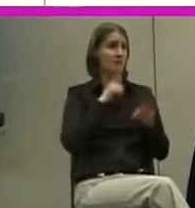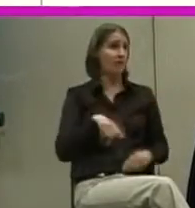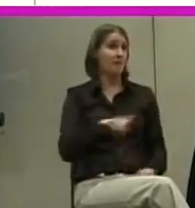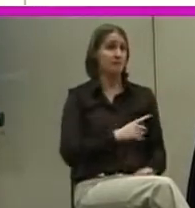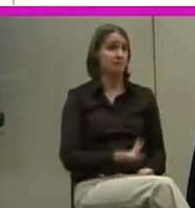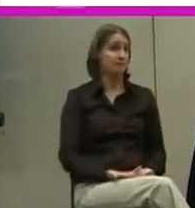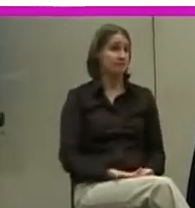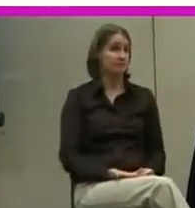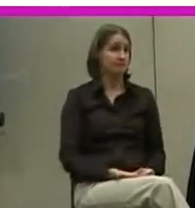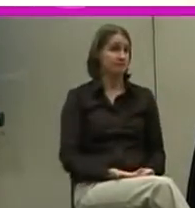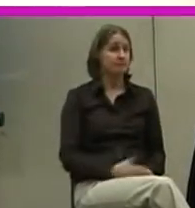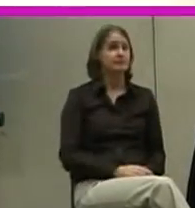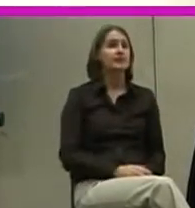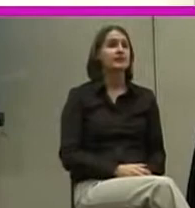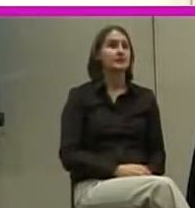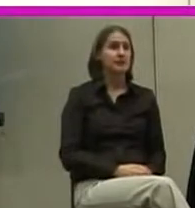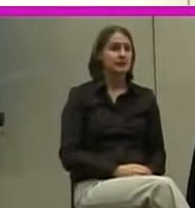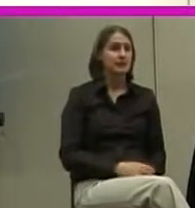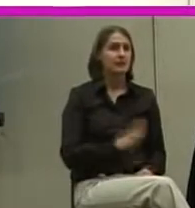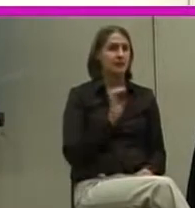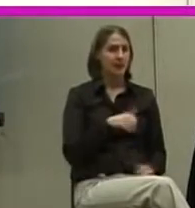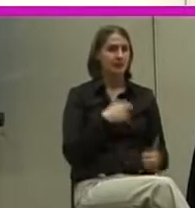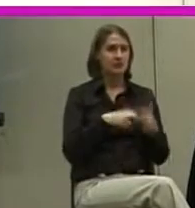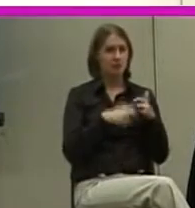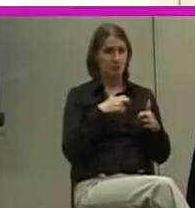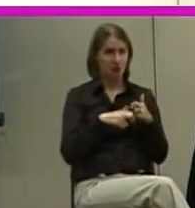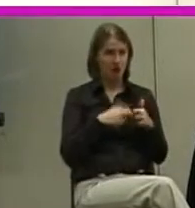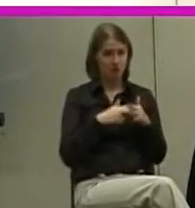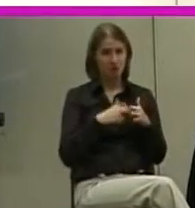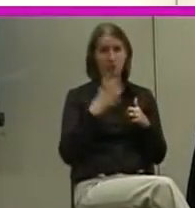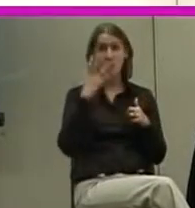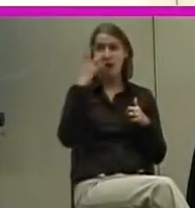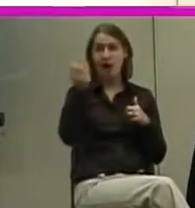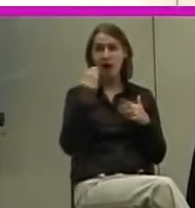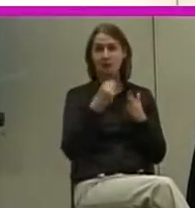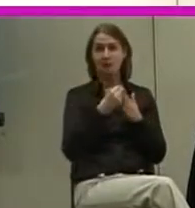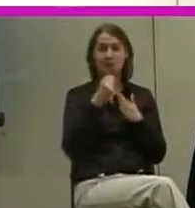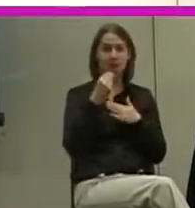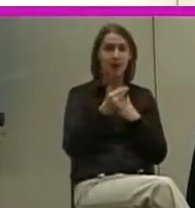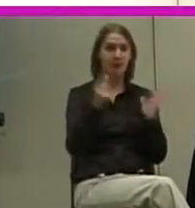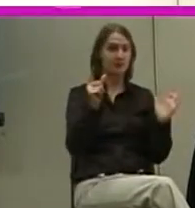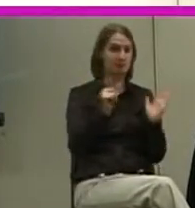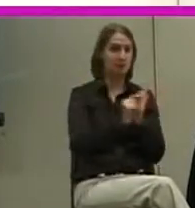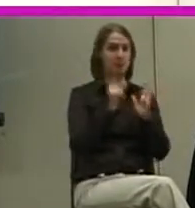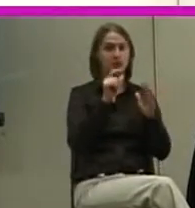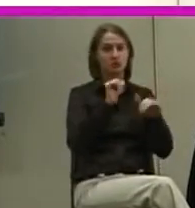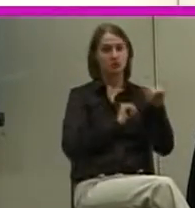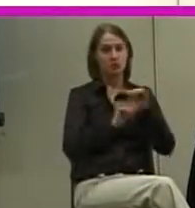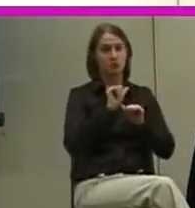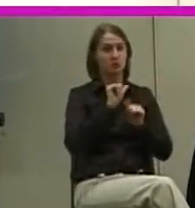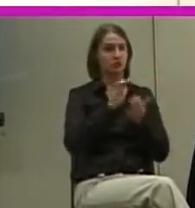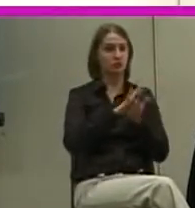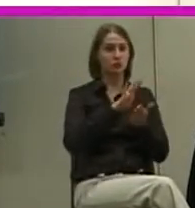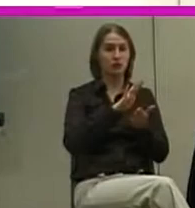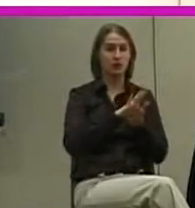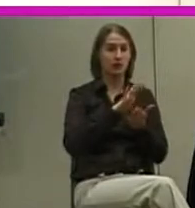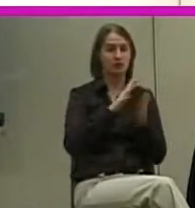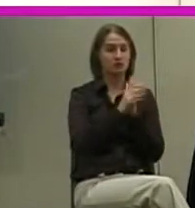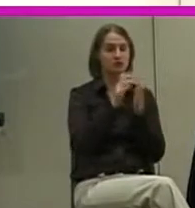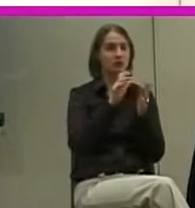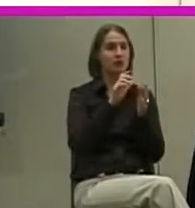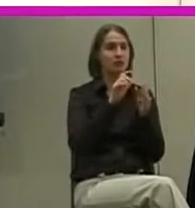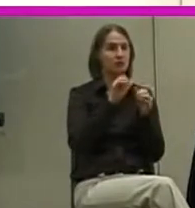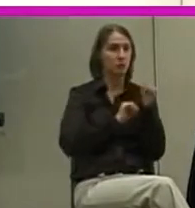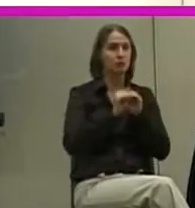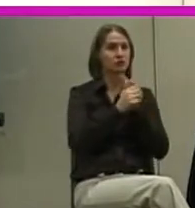kids. That's the problem, I think, with going out and buying the published social skills curricula, is that somebody sat